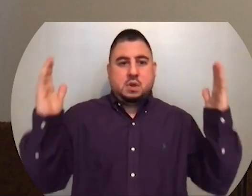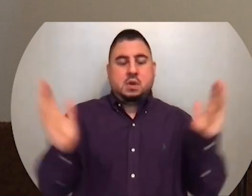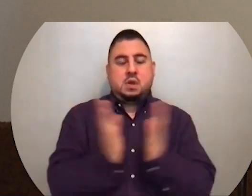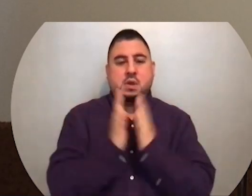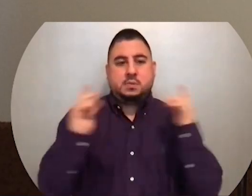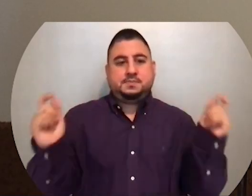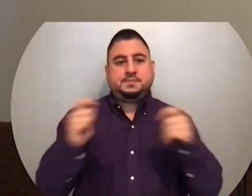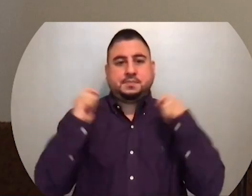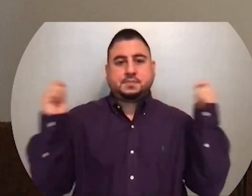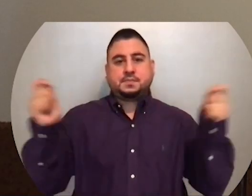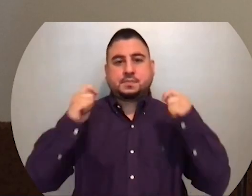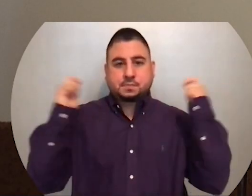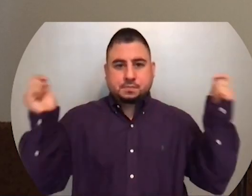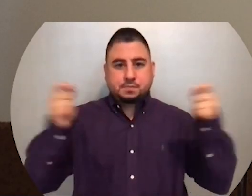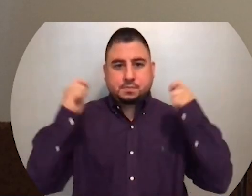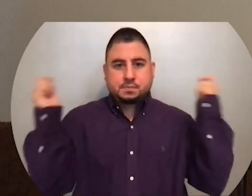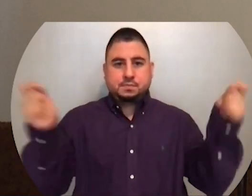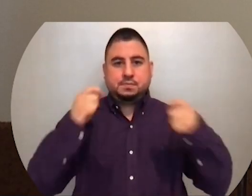alleluia,